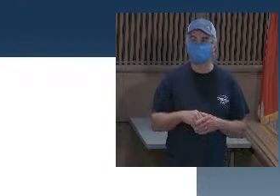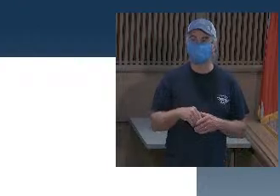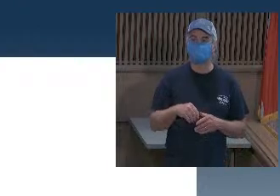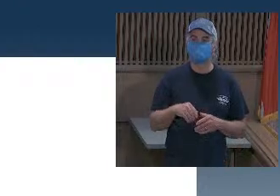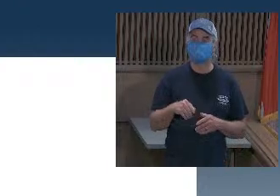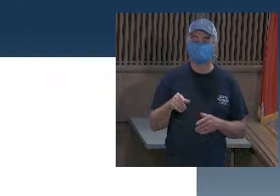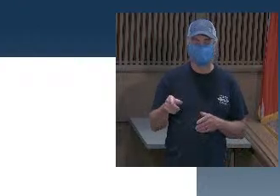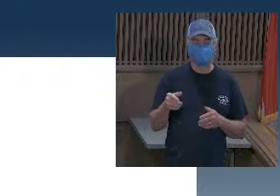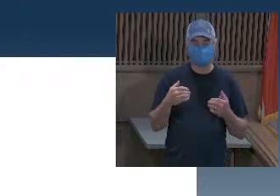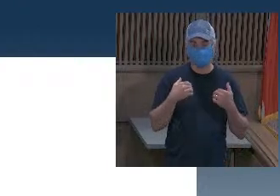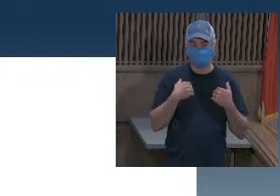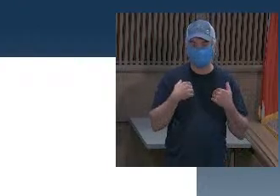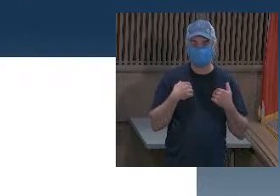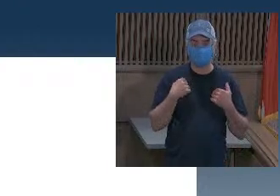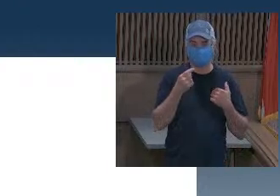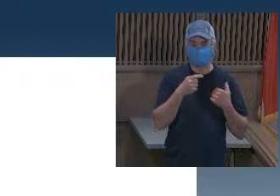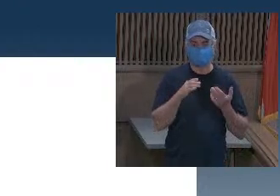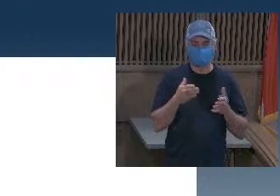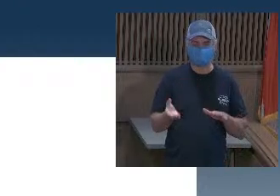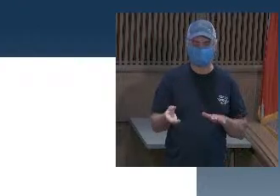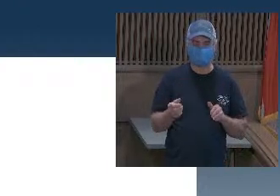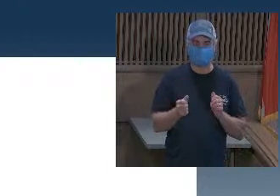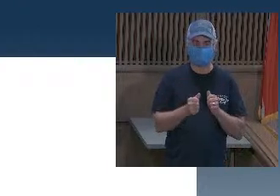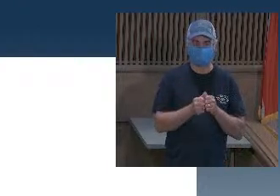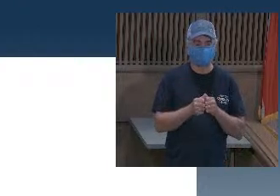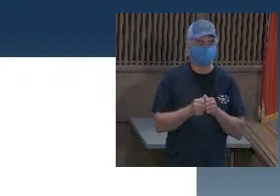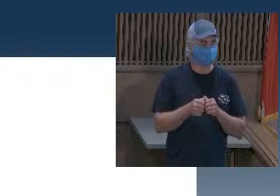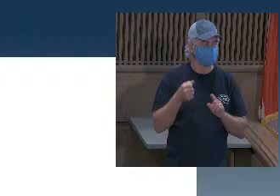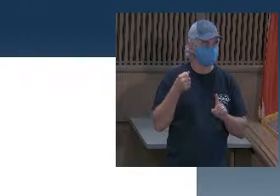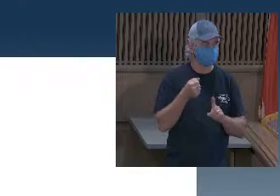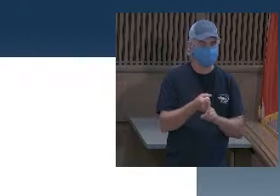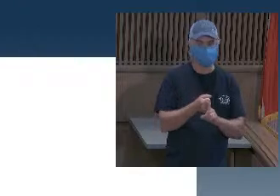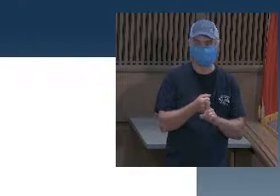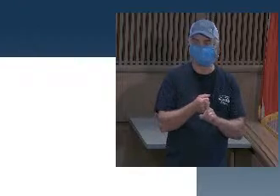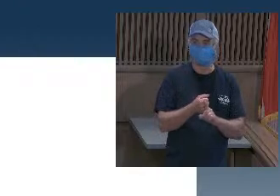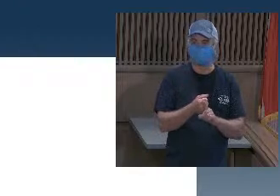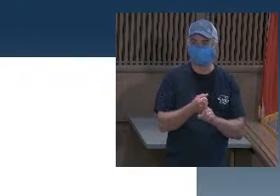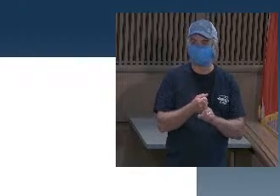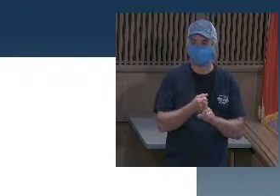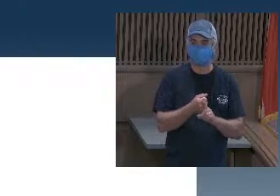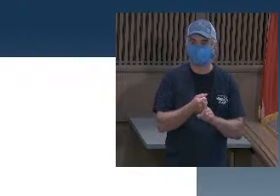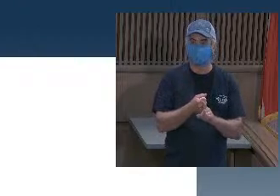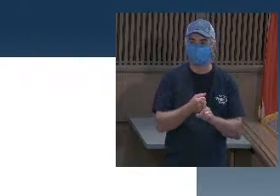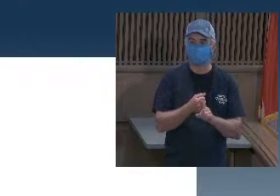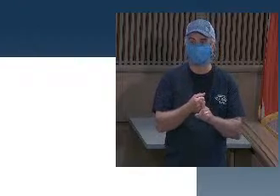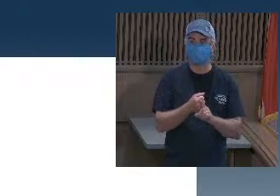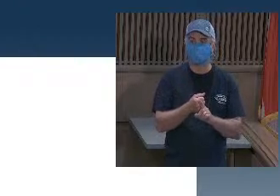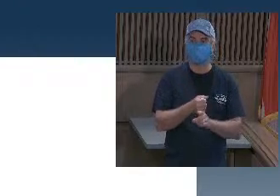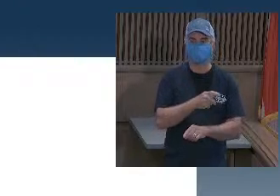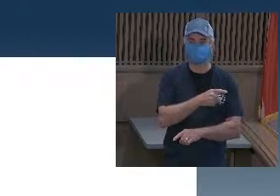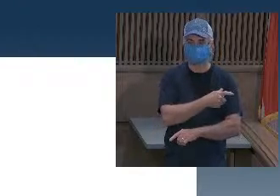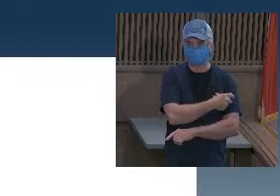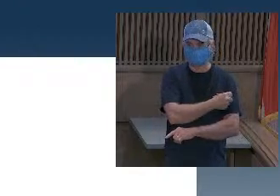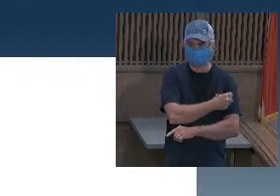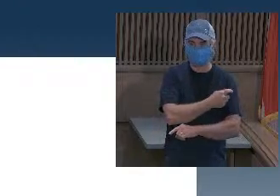dots. You almost have to have a magnifying glass to see them. But those are the folks who unfortunately were